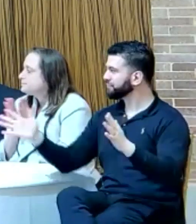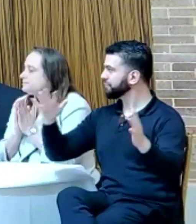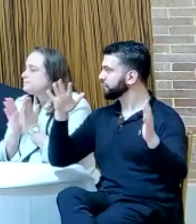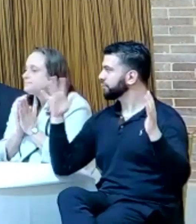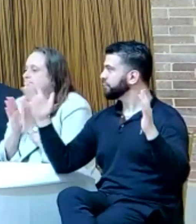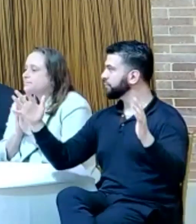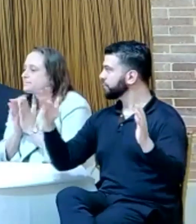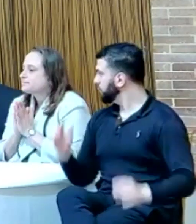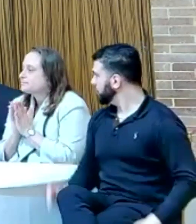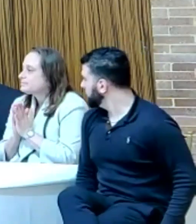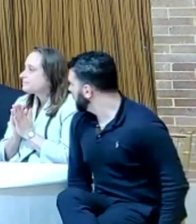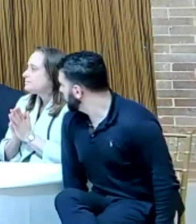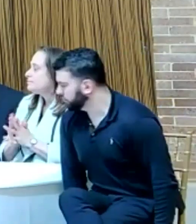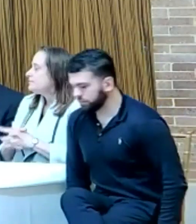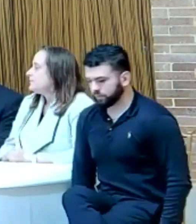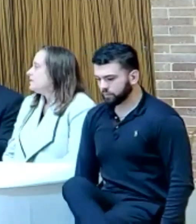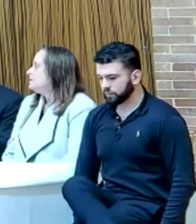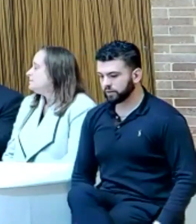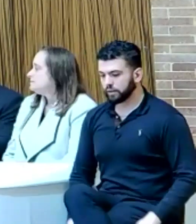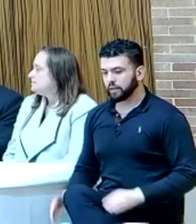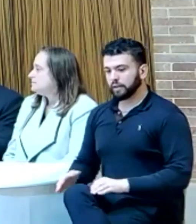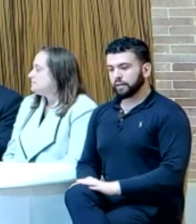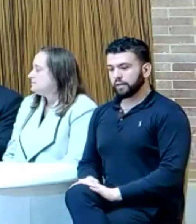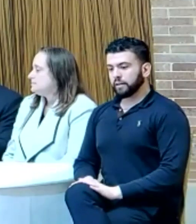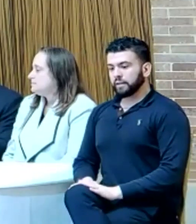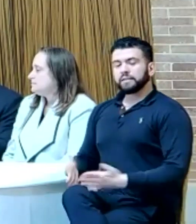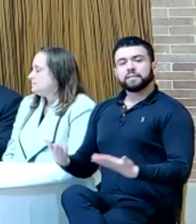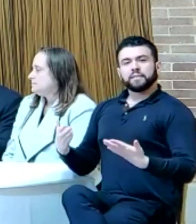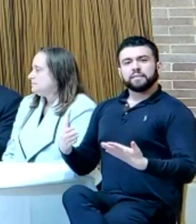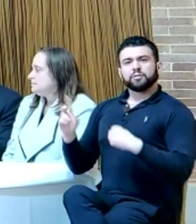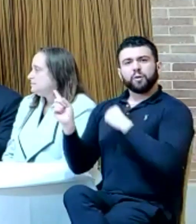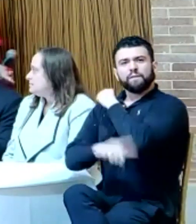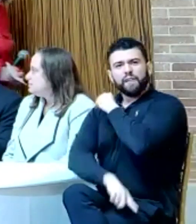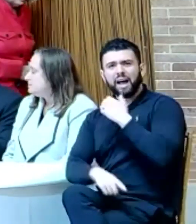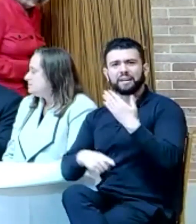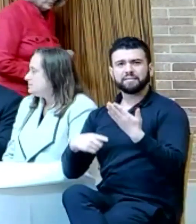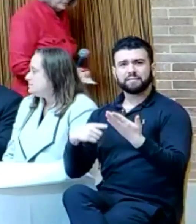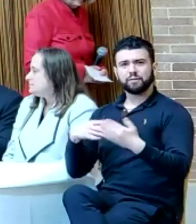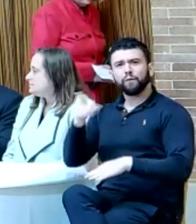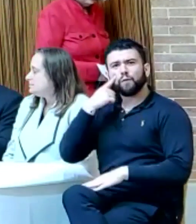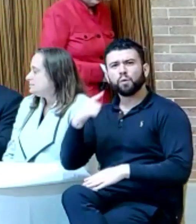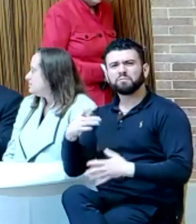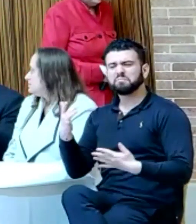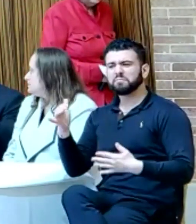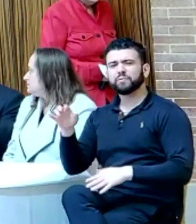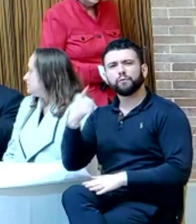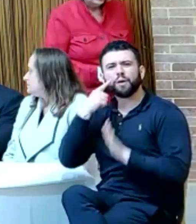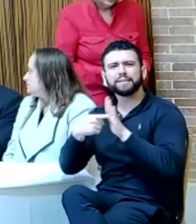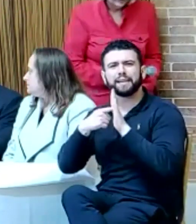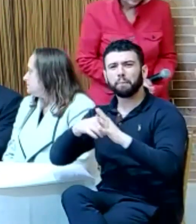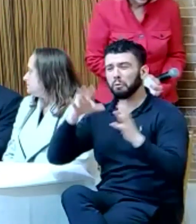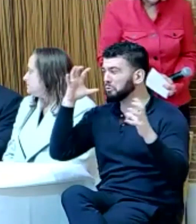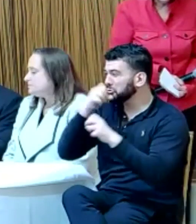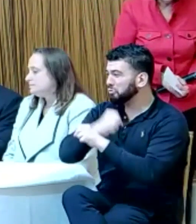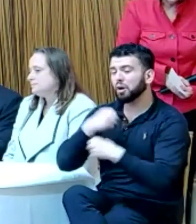um you know I think civil civil fines and penalties um for drunk driving right go back I think some of that